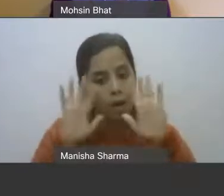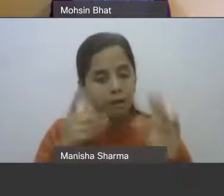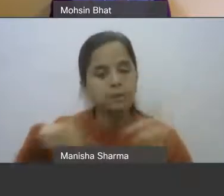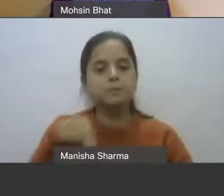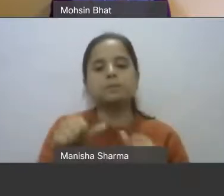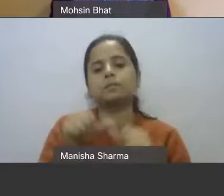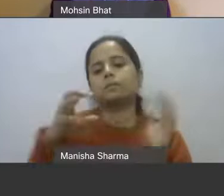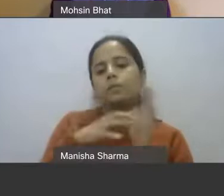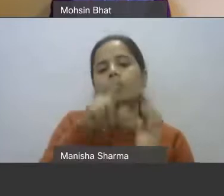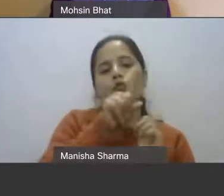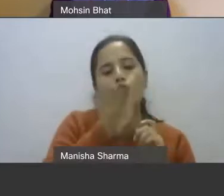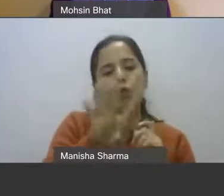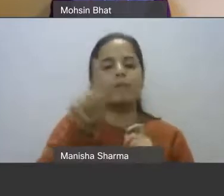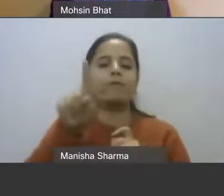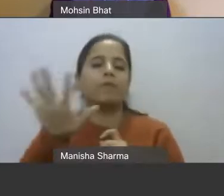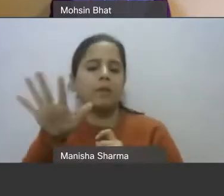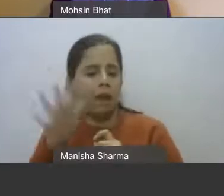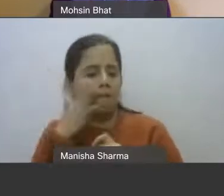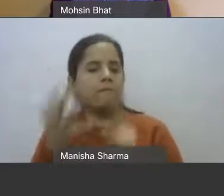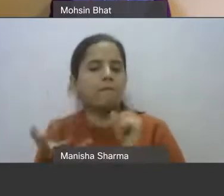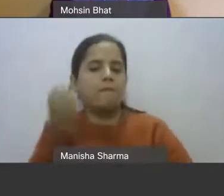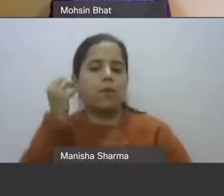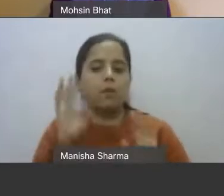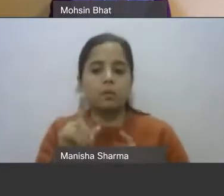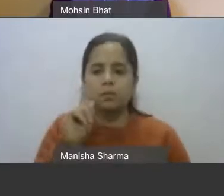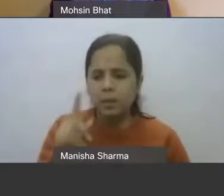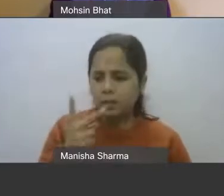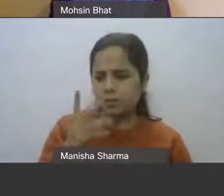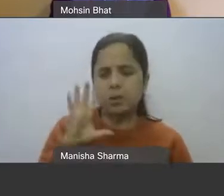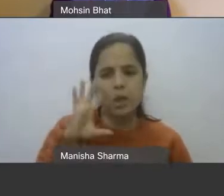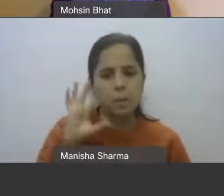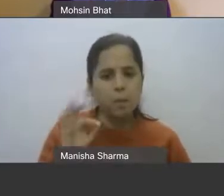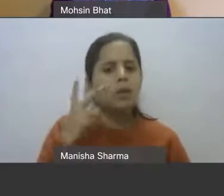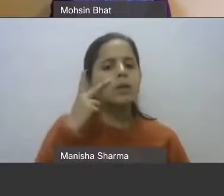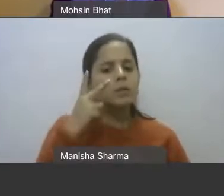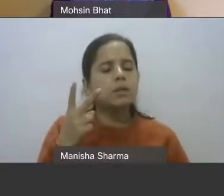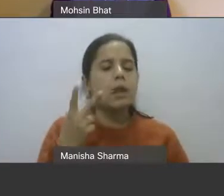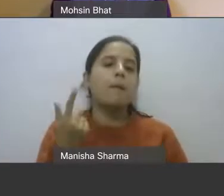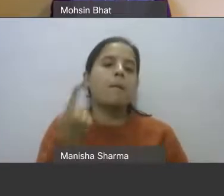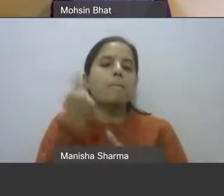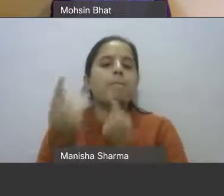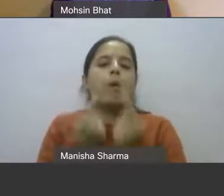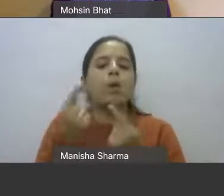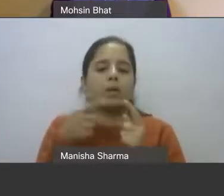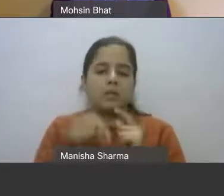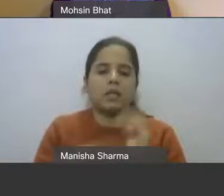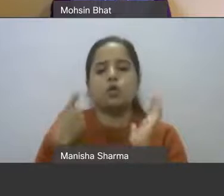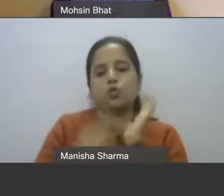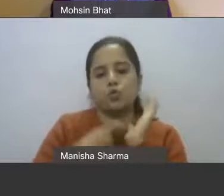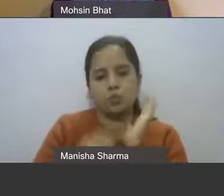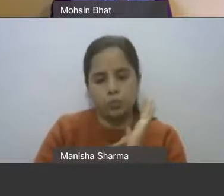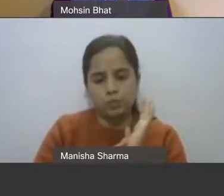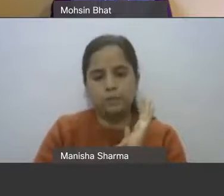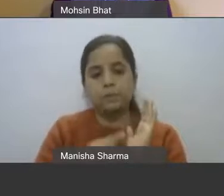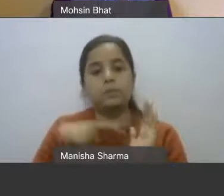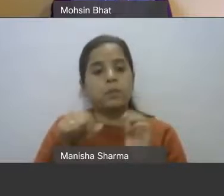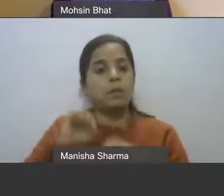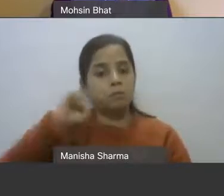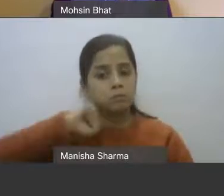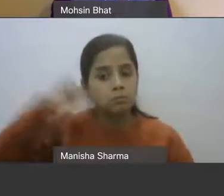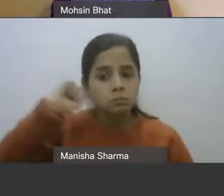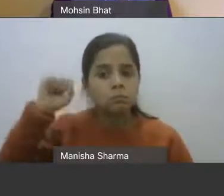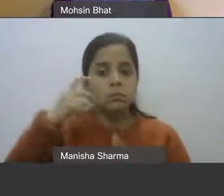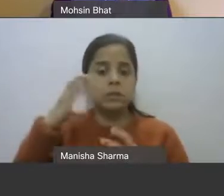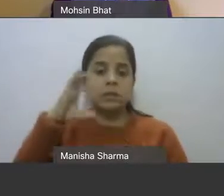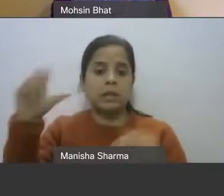Articles 14 and 15, but it's also a very significant political principle. And part of the protest against